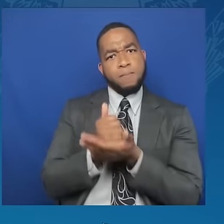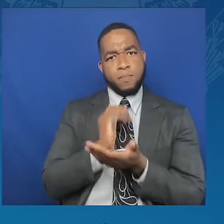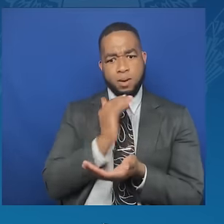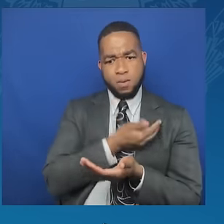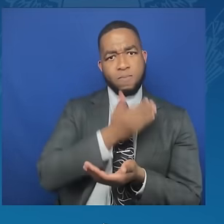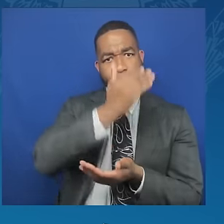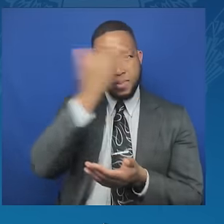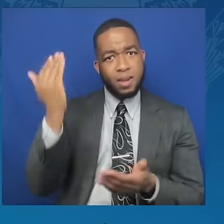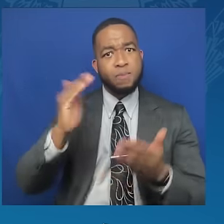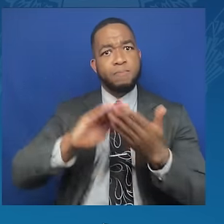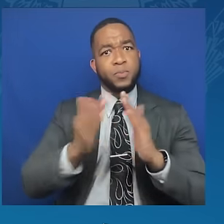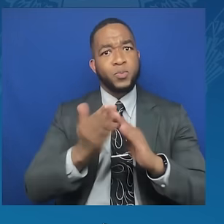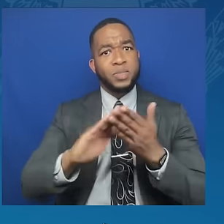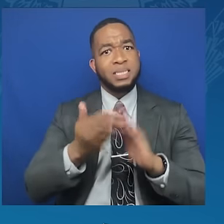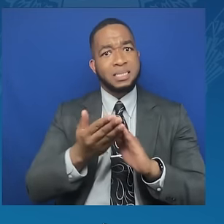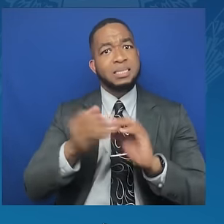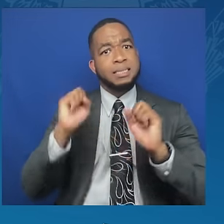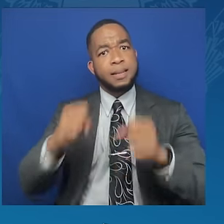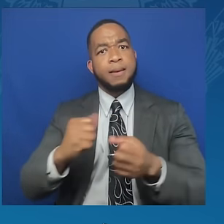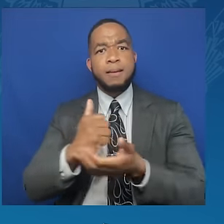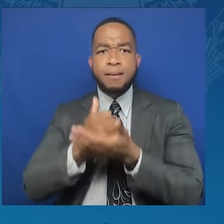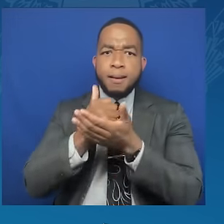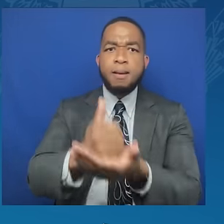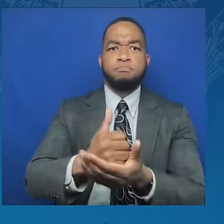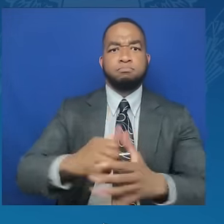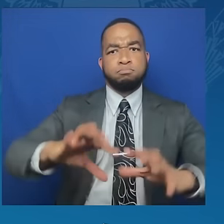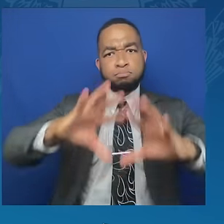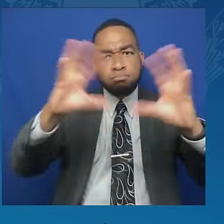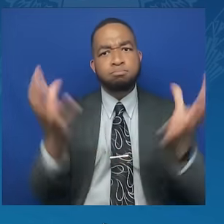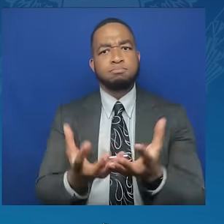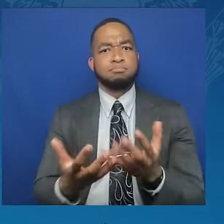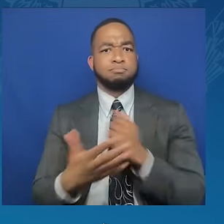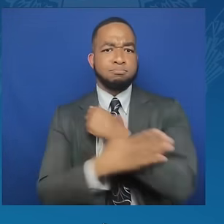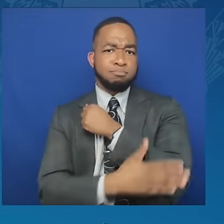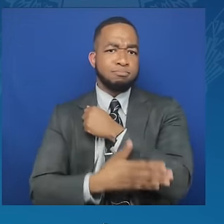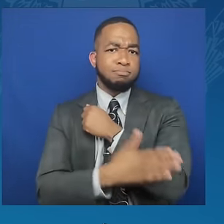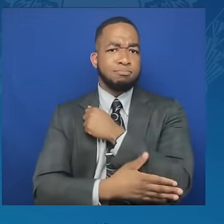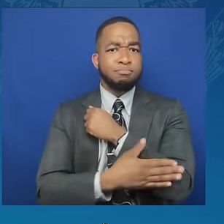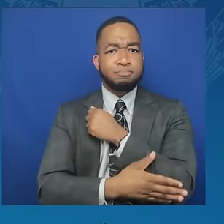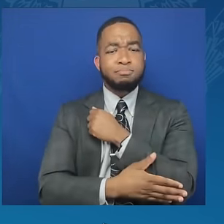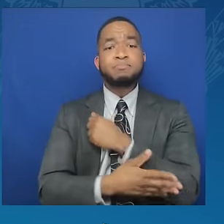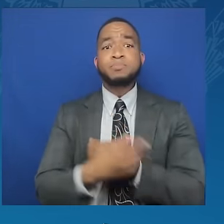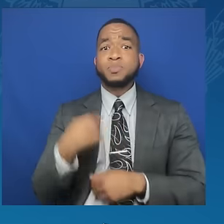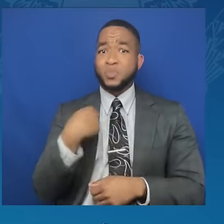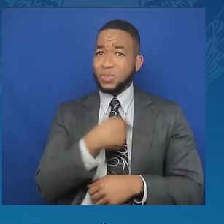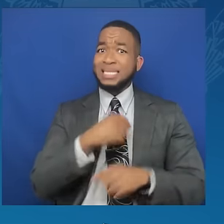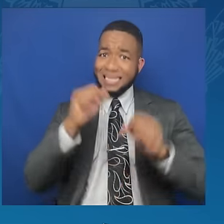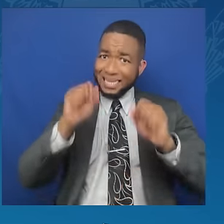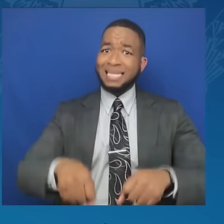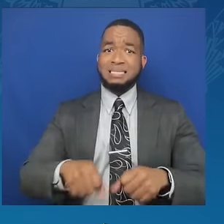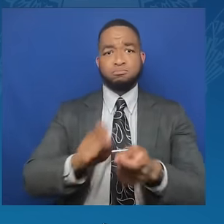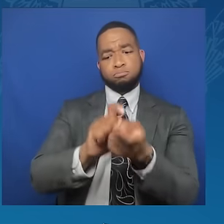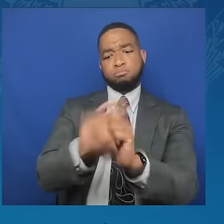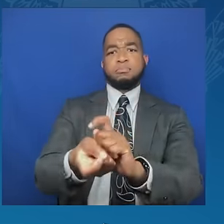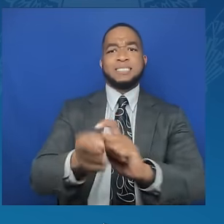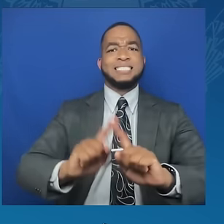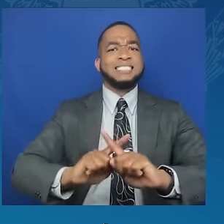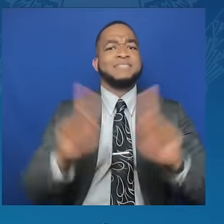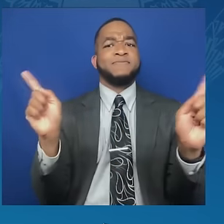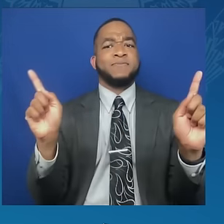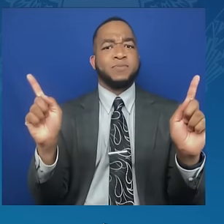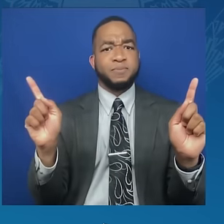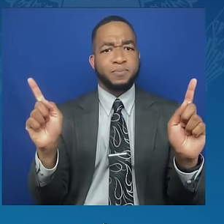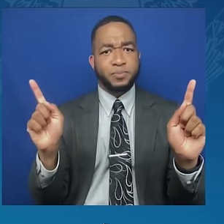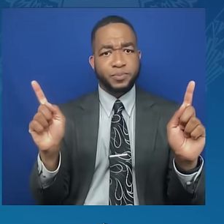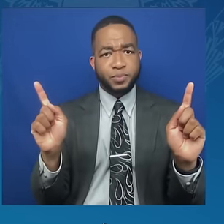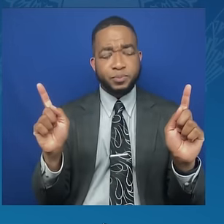So we can make a difference, but we must act. There is no better way to honor the legacy of those whose shoulders we stand on